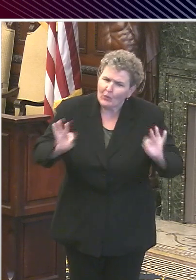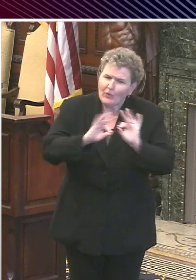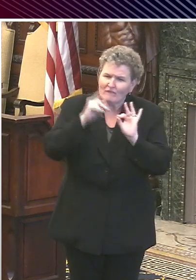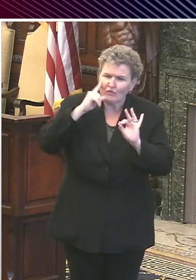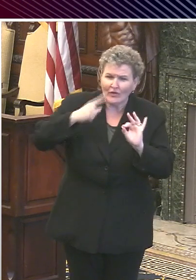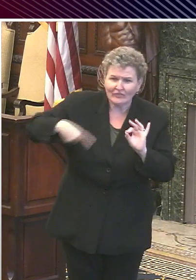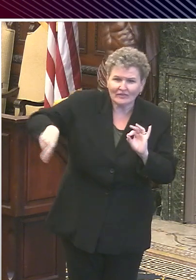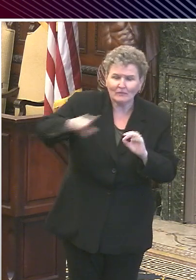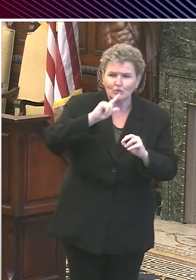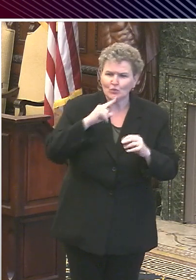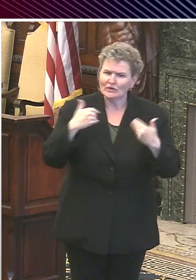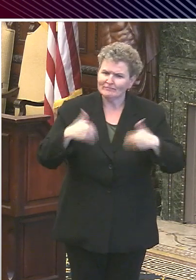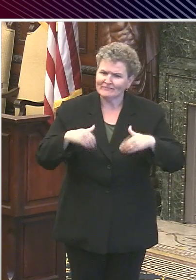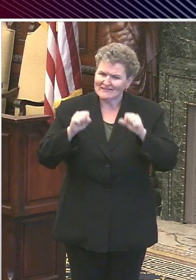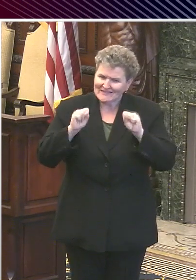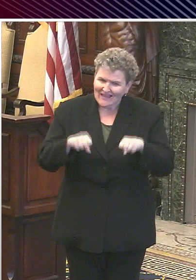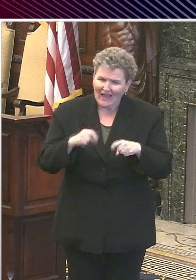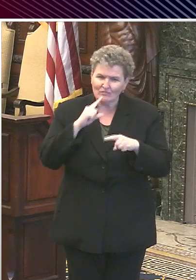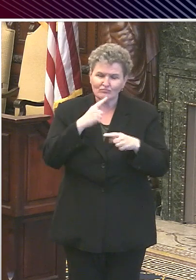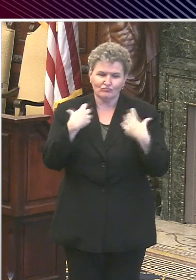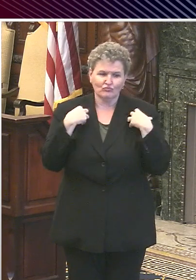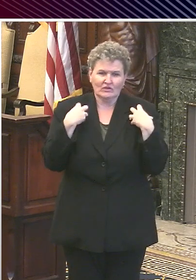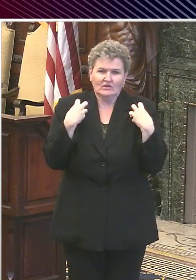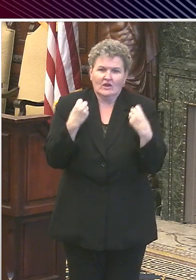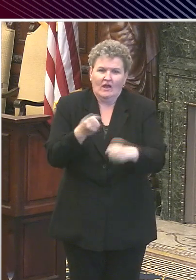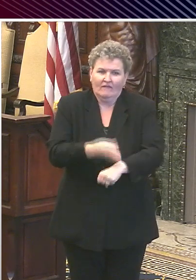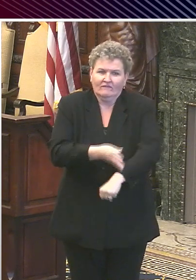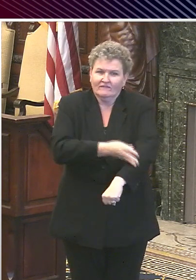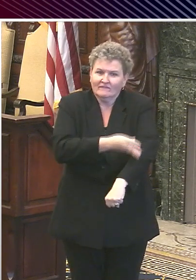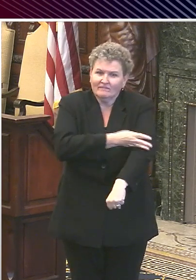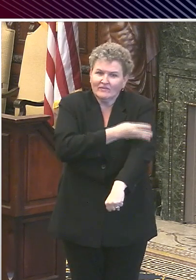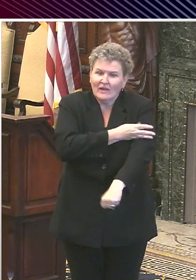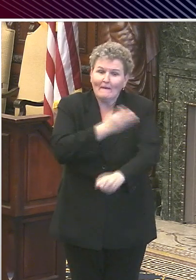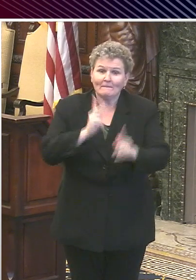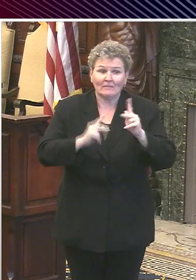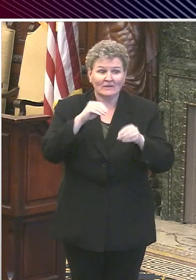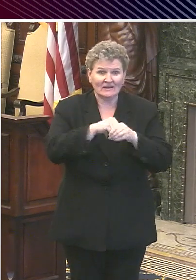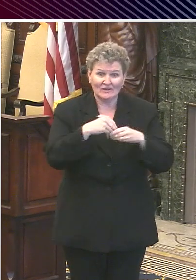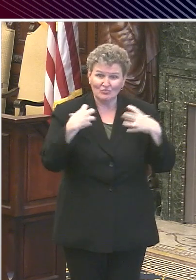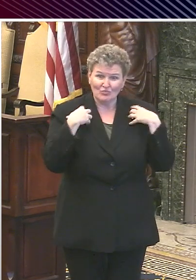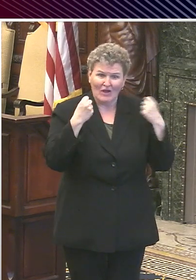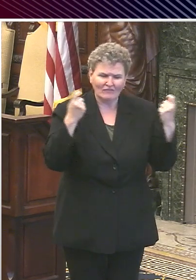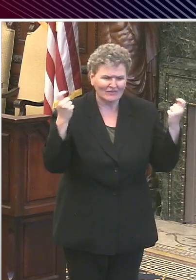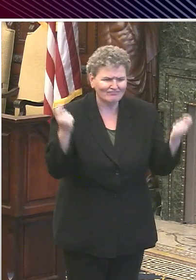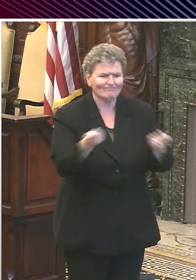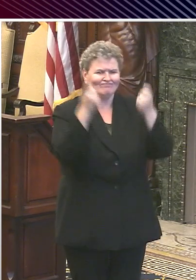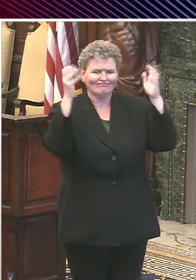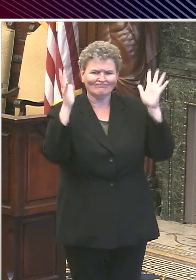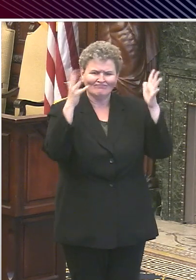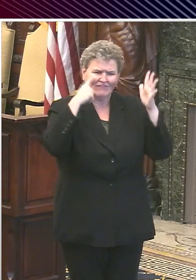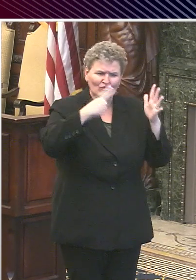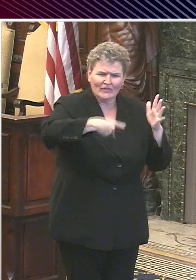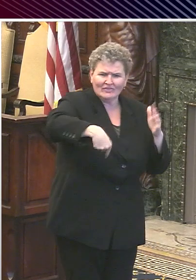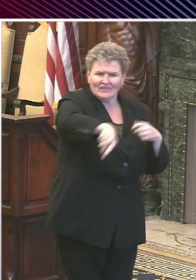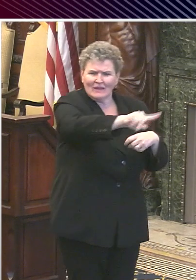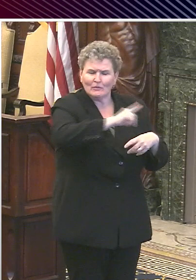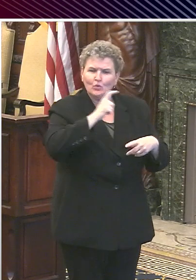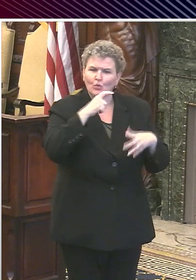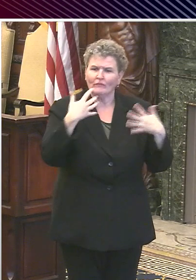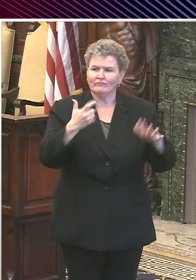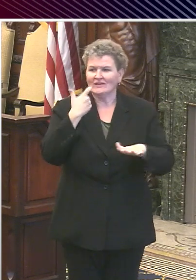do recover from the disease of addiction. Those in recovery deserve to be celebrated, and those who are addicted need to see that it can